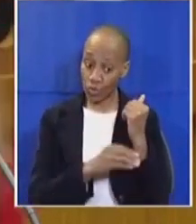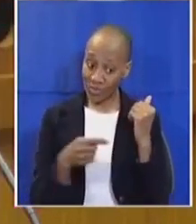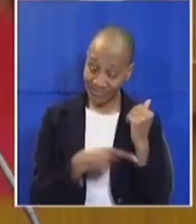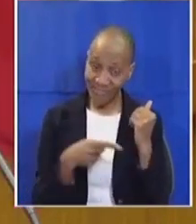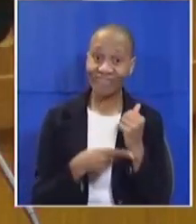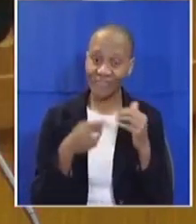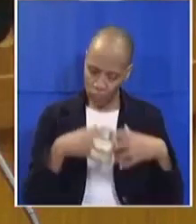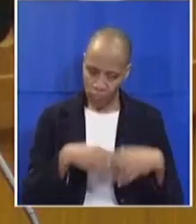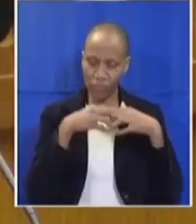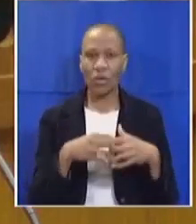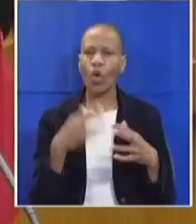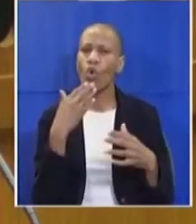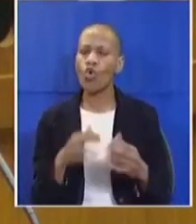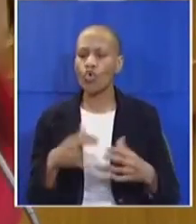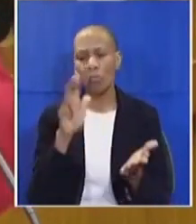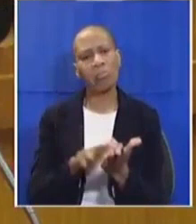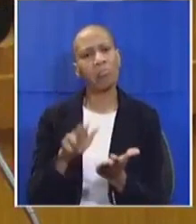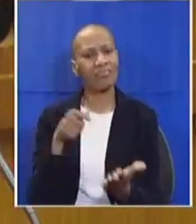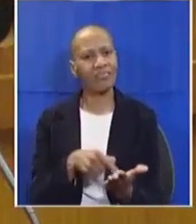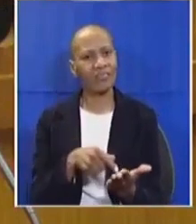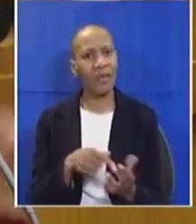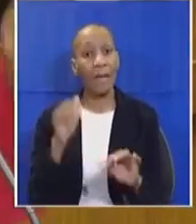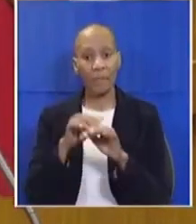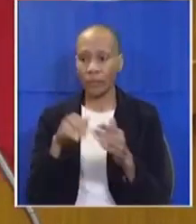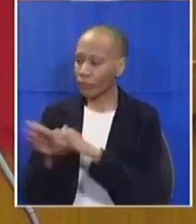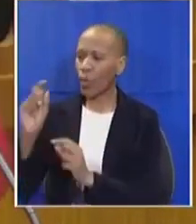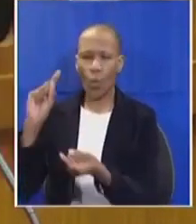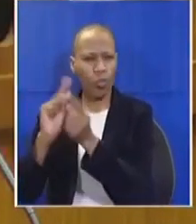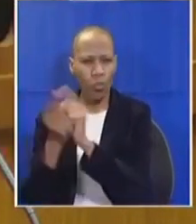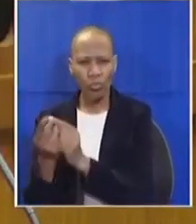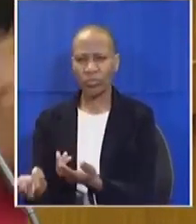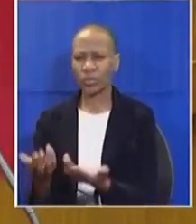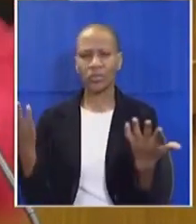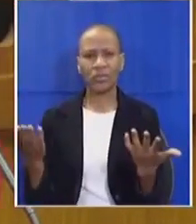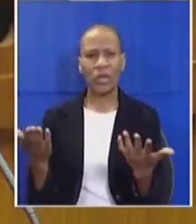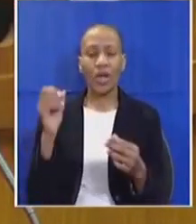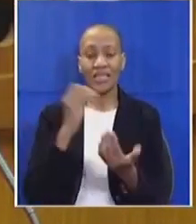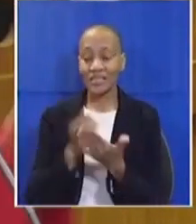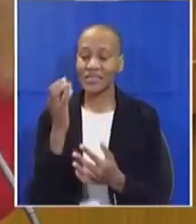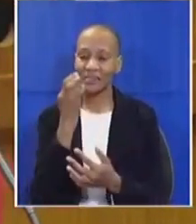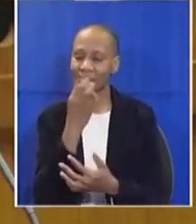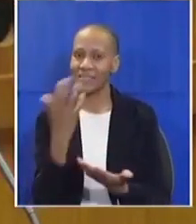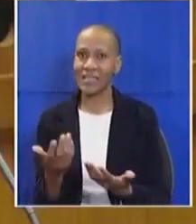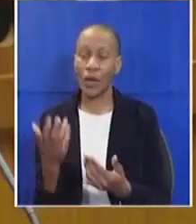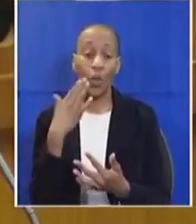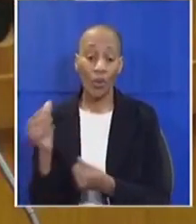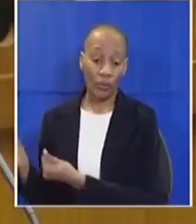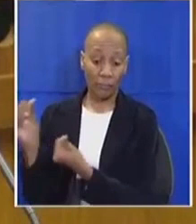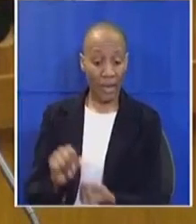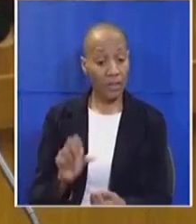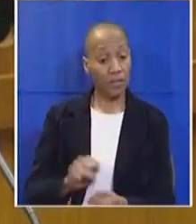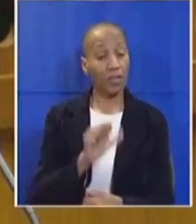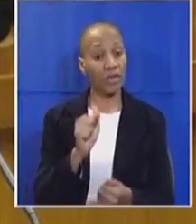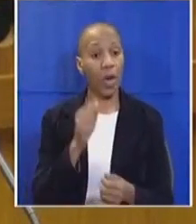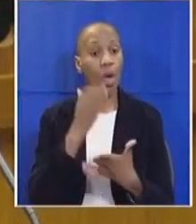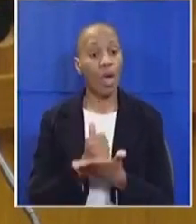fundamentally brought by people who had gone to war, who had gone to soar, and make sure that they come into the country and